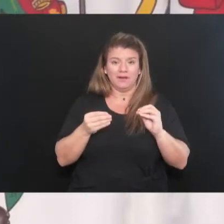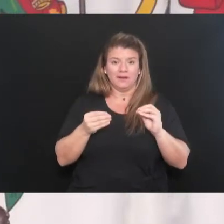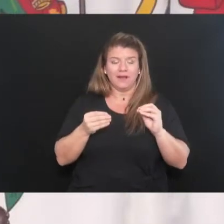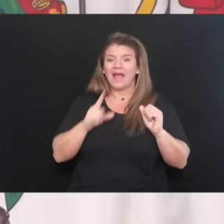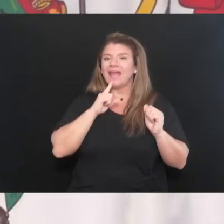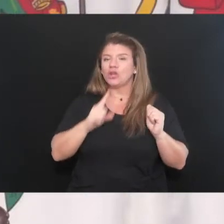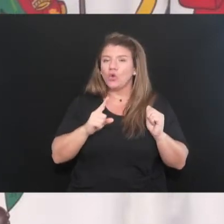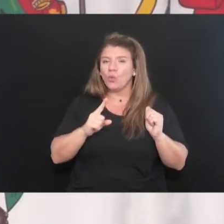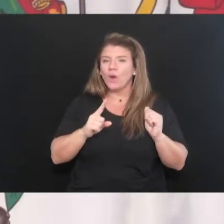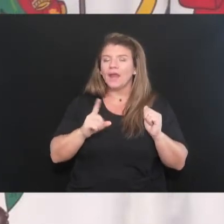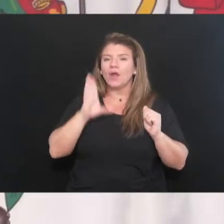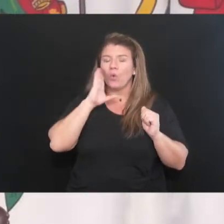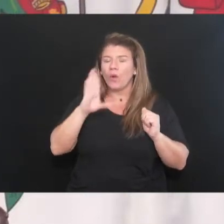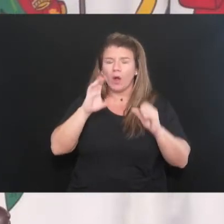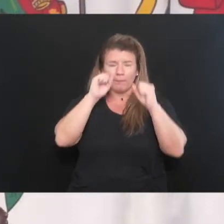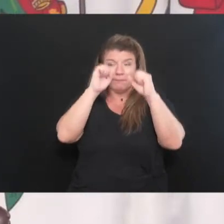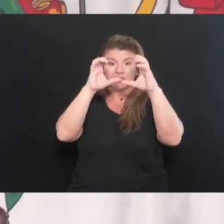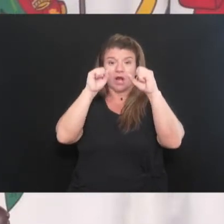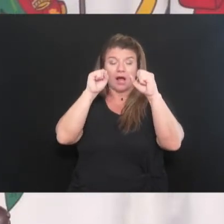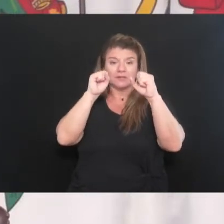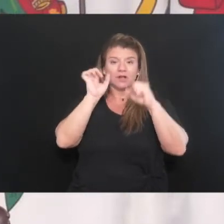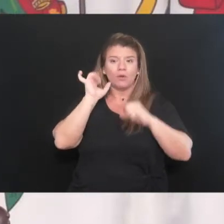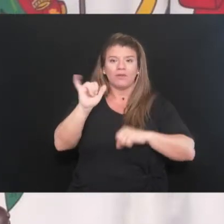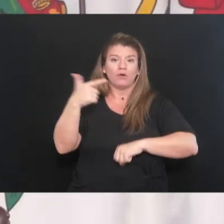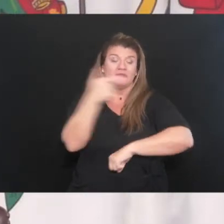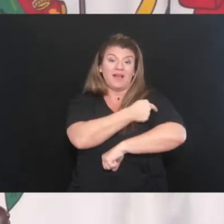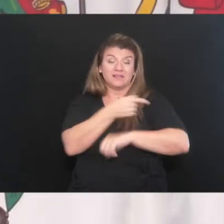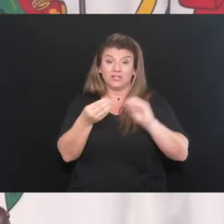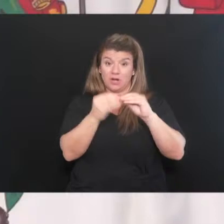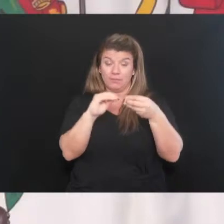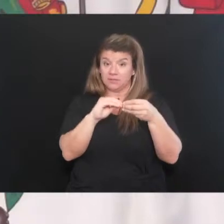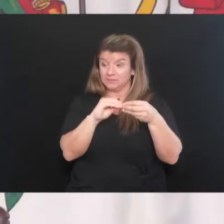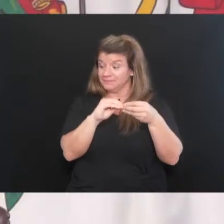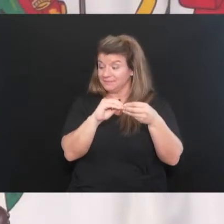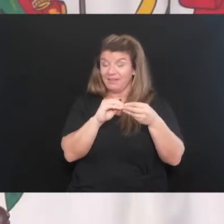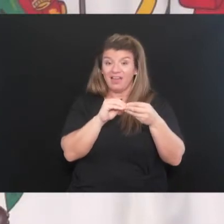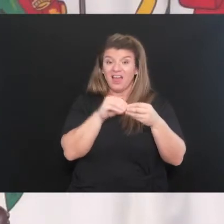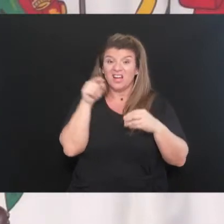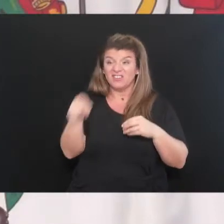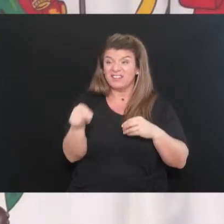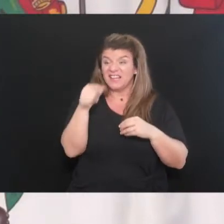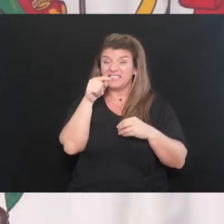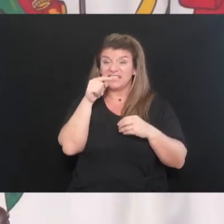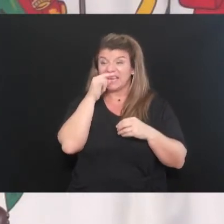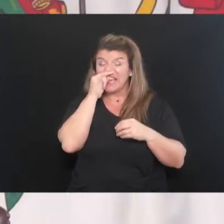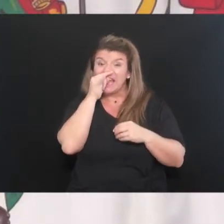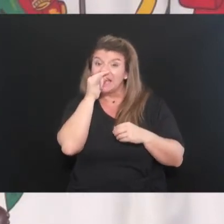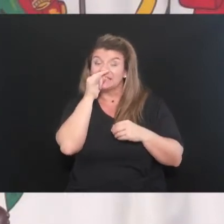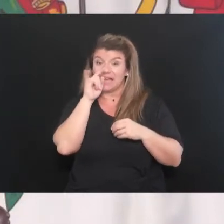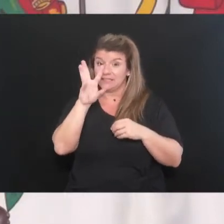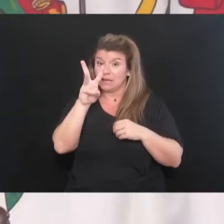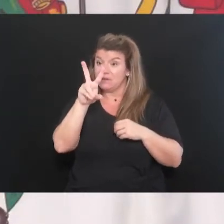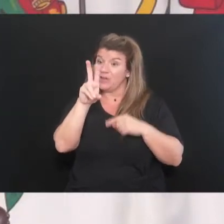going to be stunned with these vaccination rates. How these kids have stepped up at